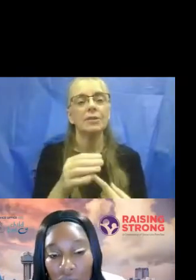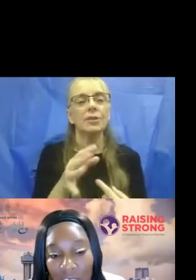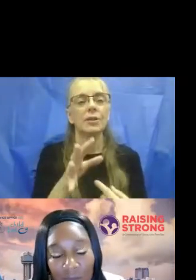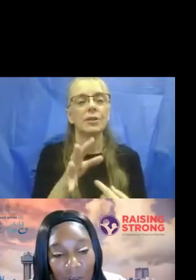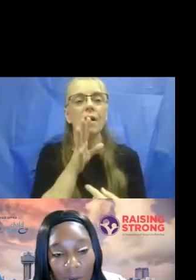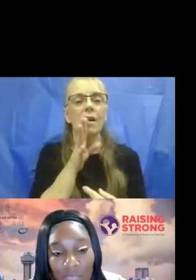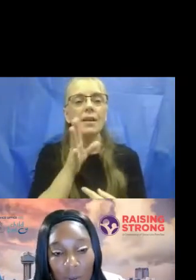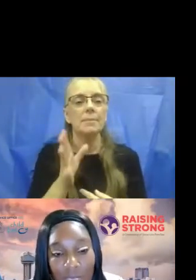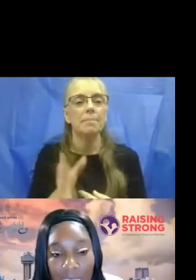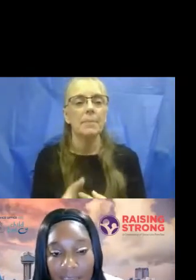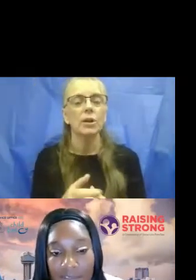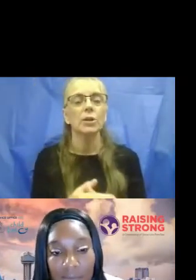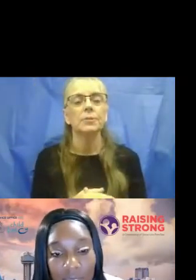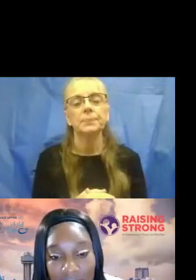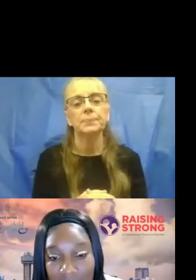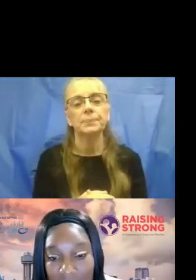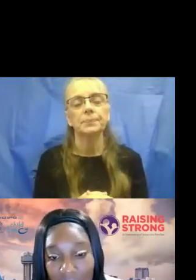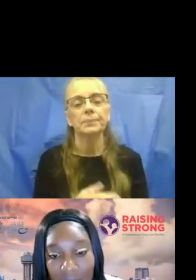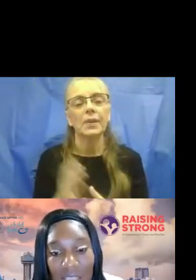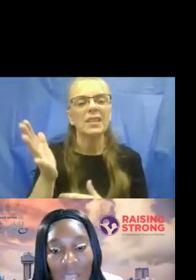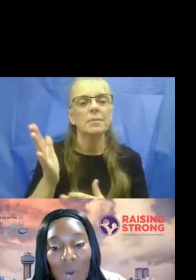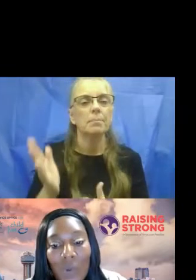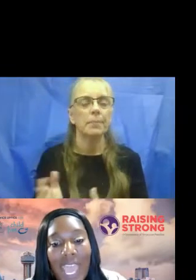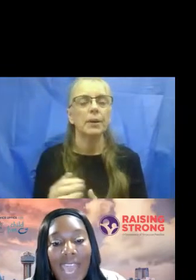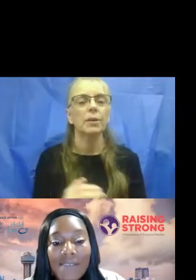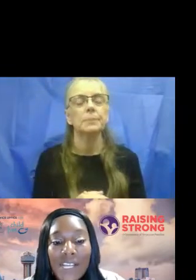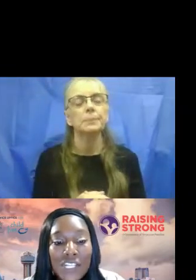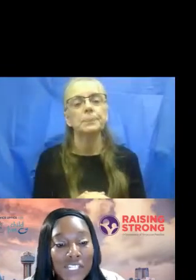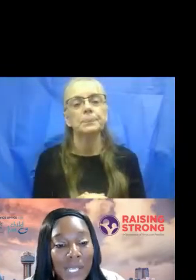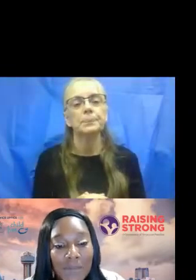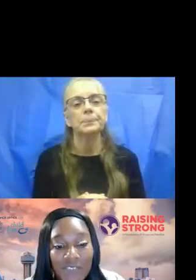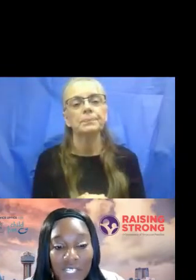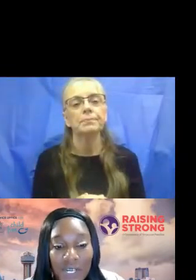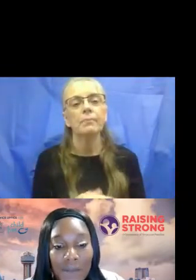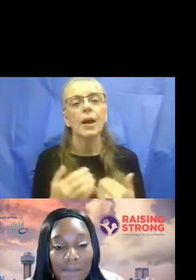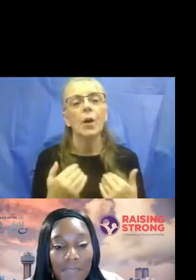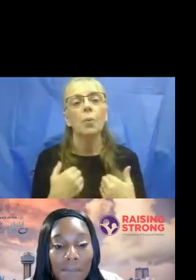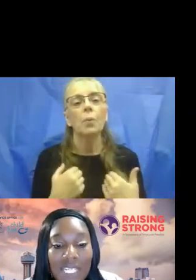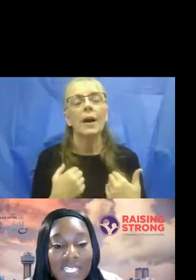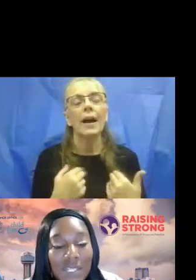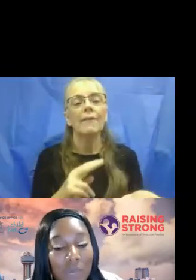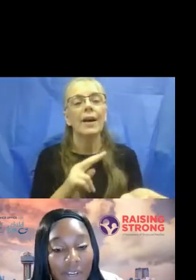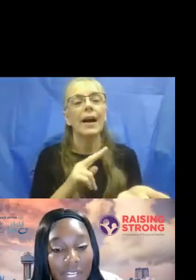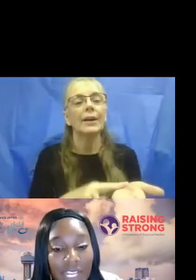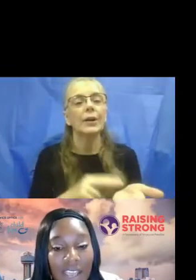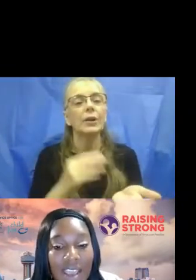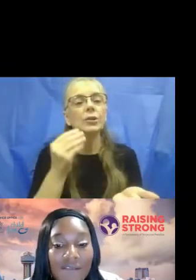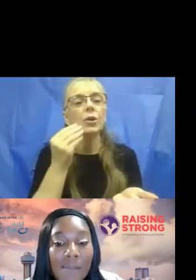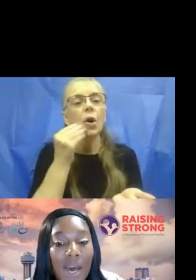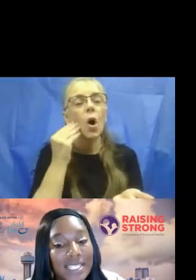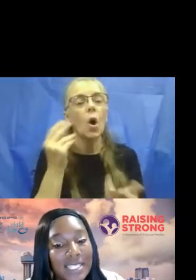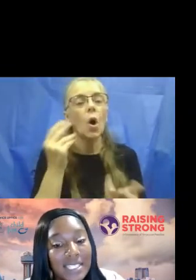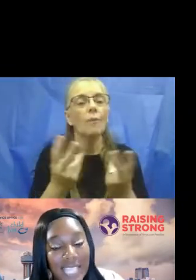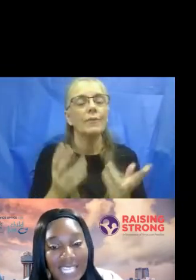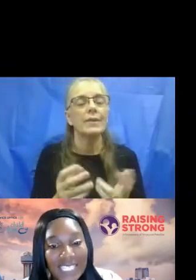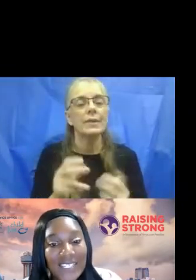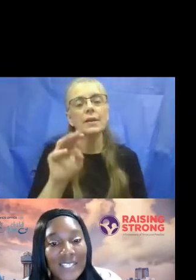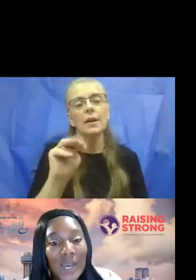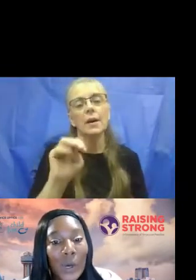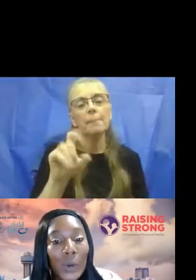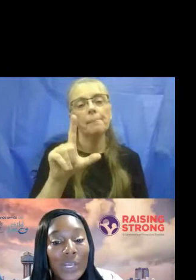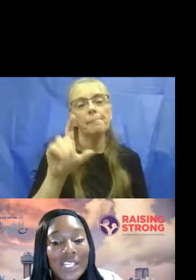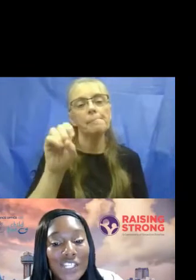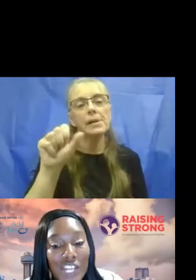so thankful that we have them with us today. We have a nurse home visitor Melissa Reardon from Austin,